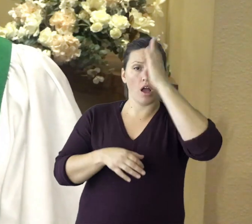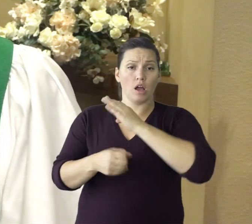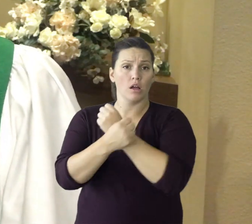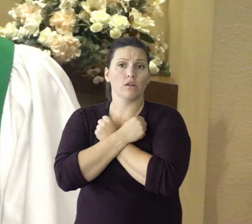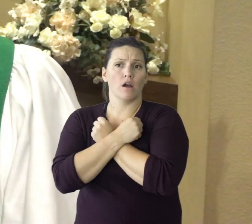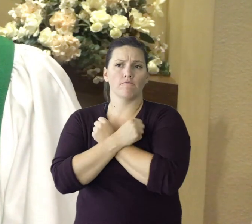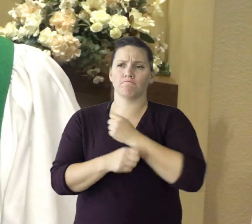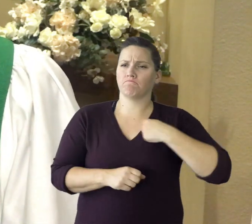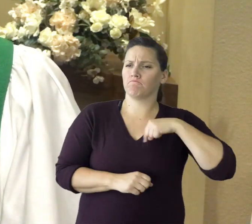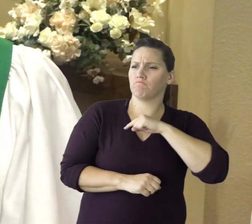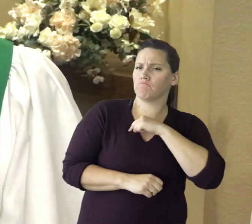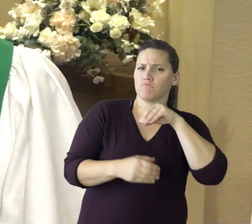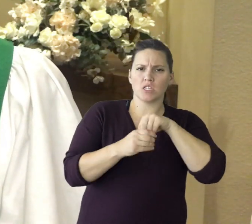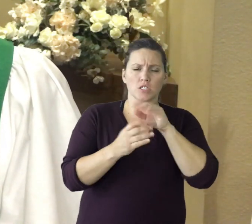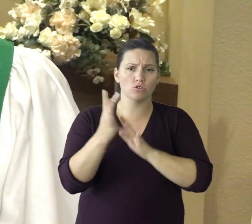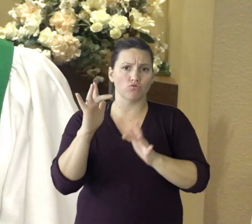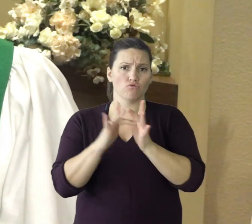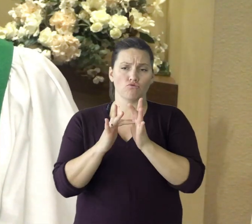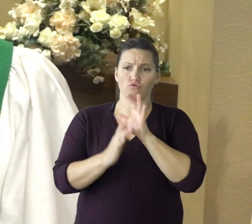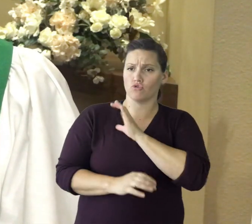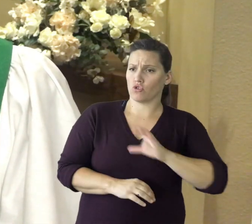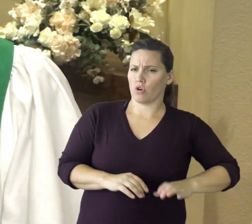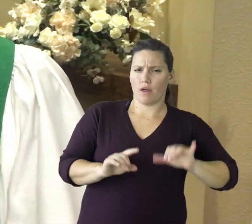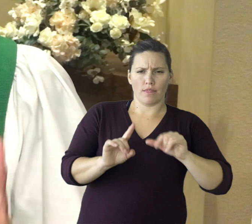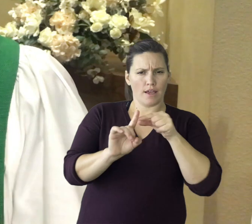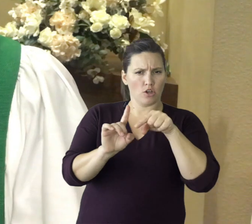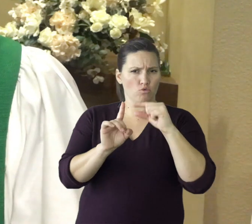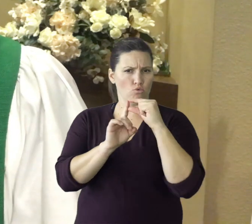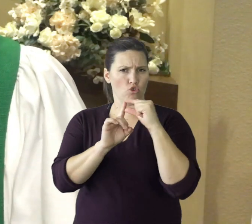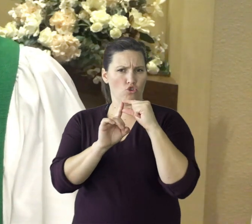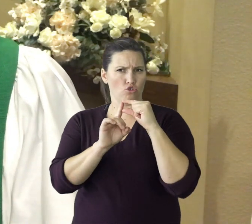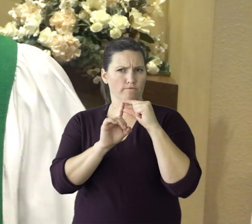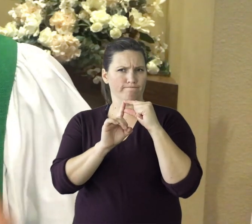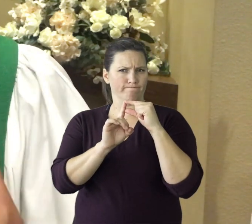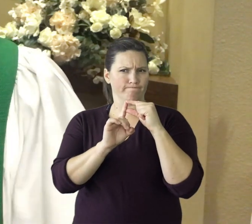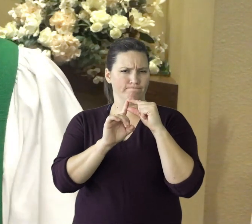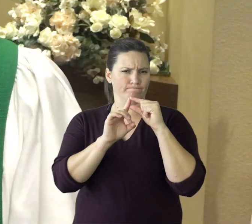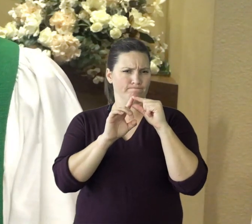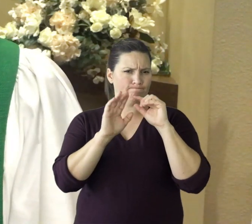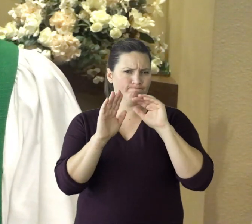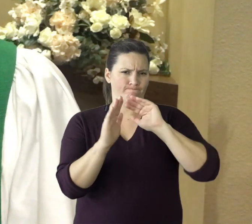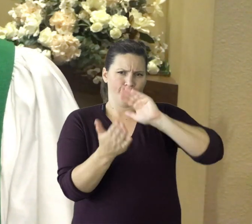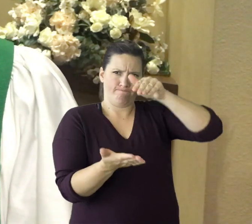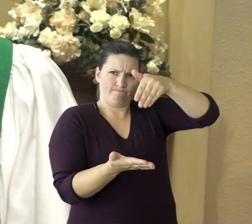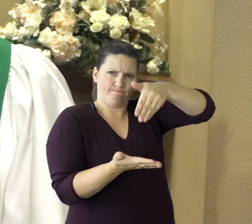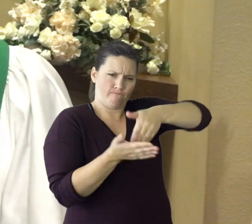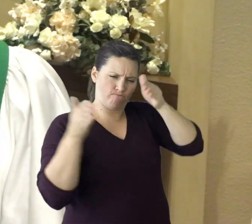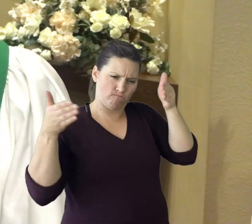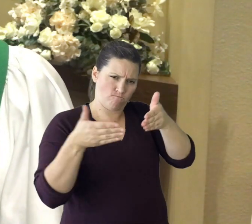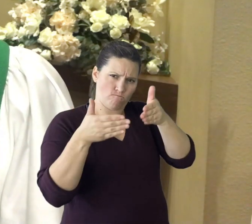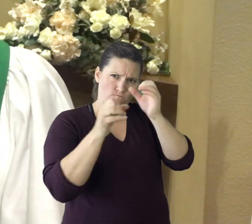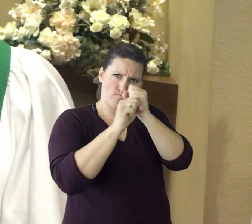us in Jesus Christ. And this Greek word for love at its core is